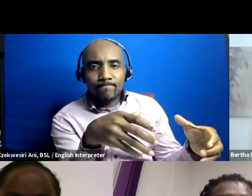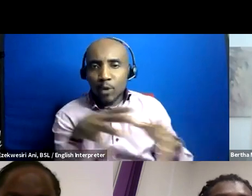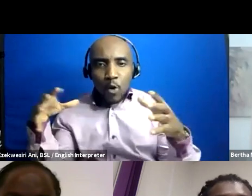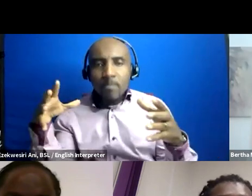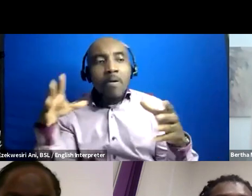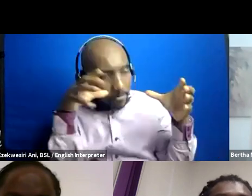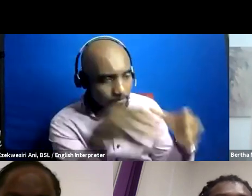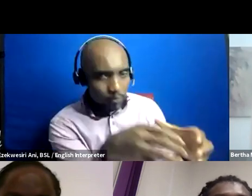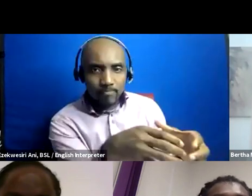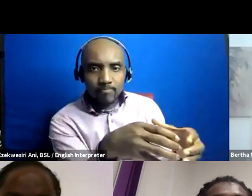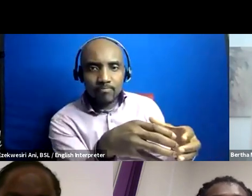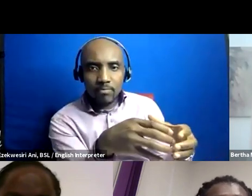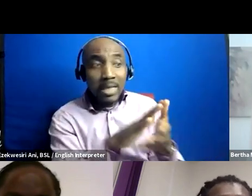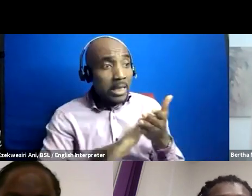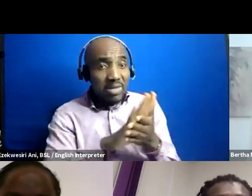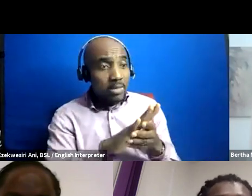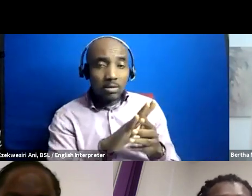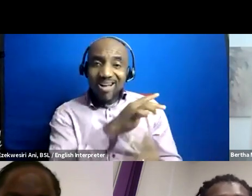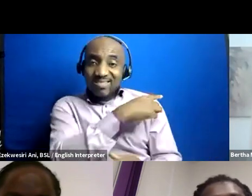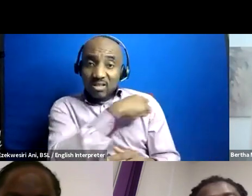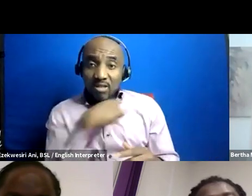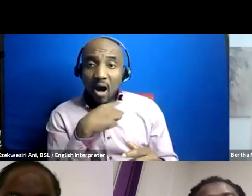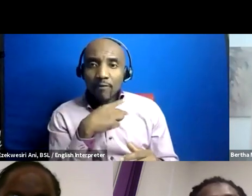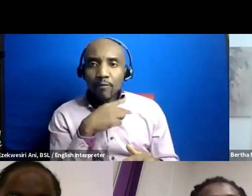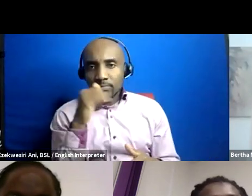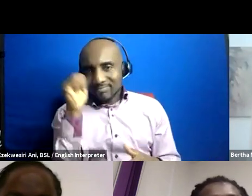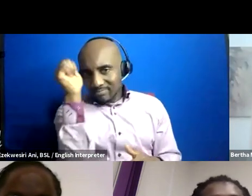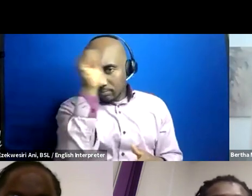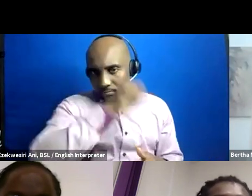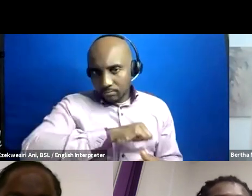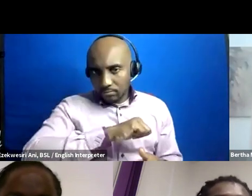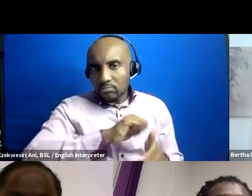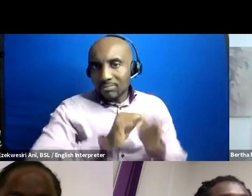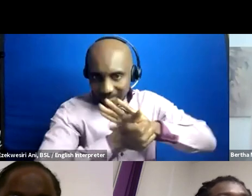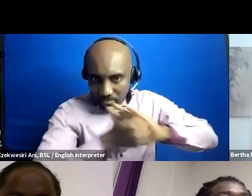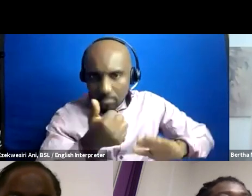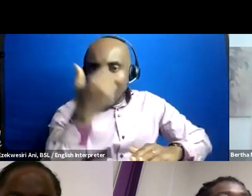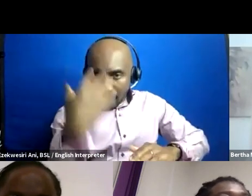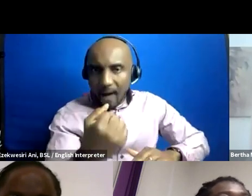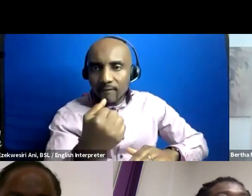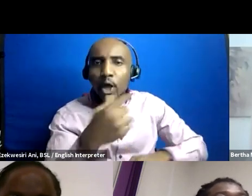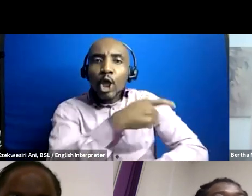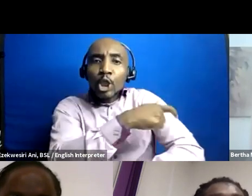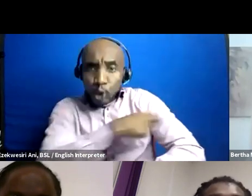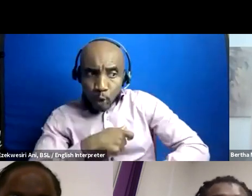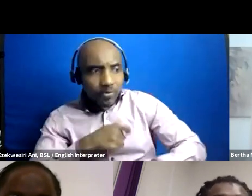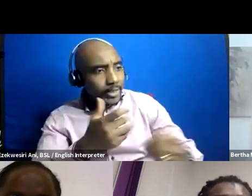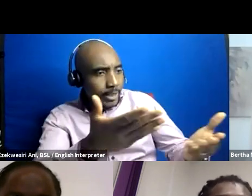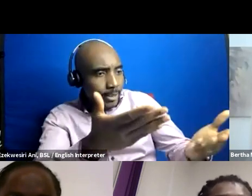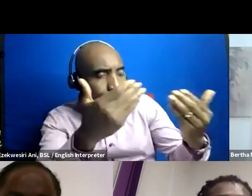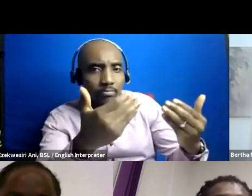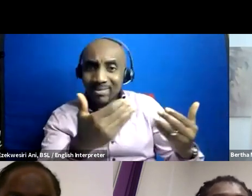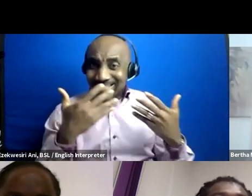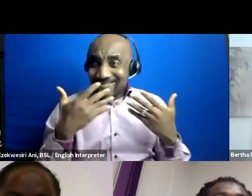trained to receive you, especially the security. A lot of security is trained to just